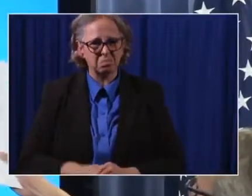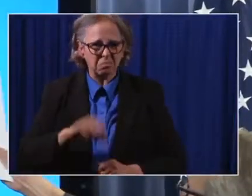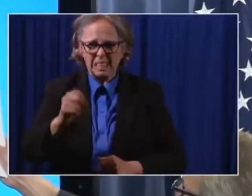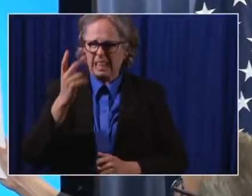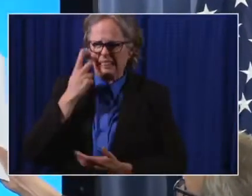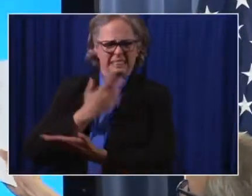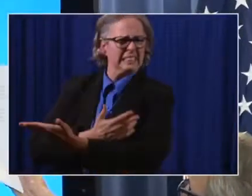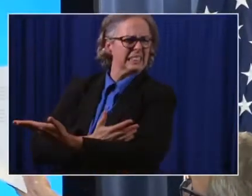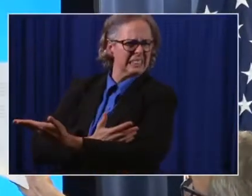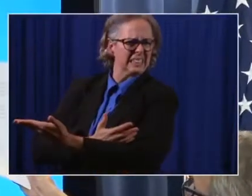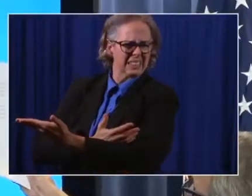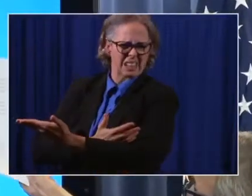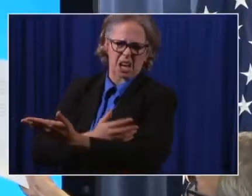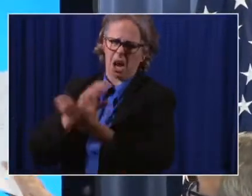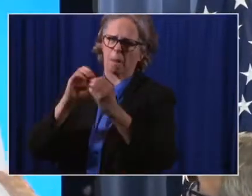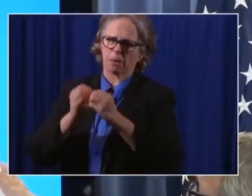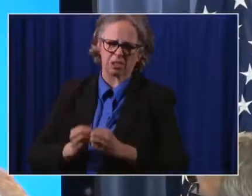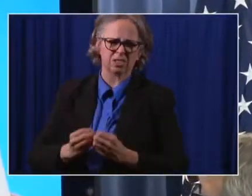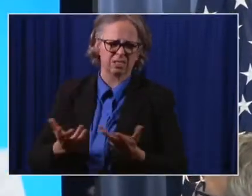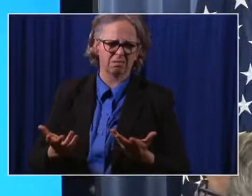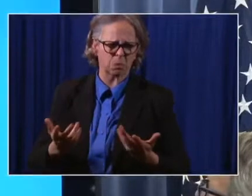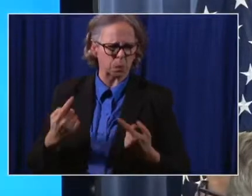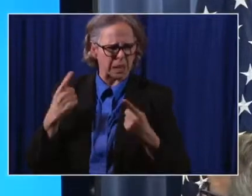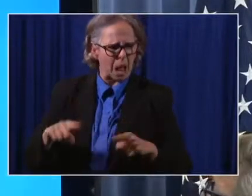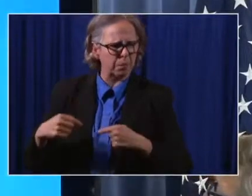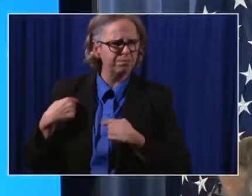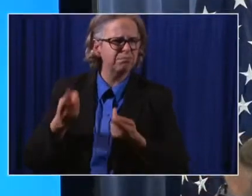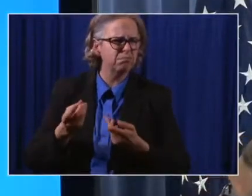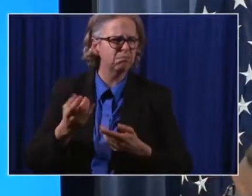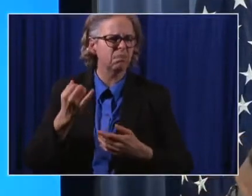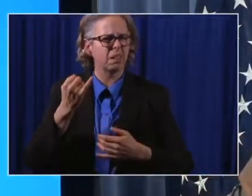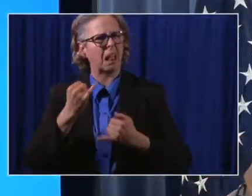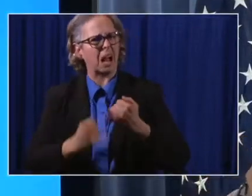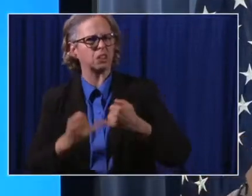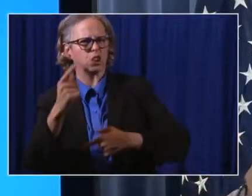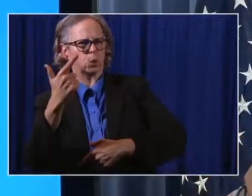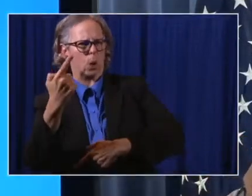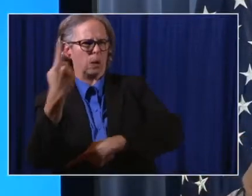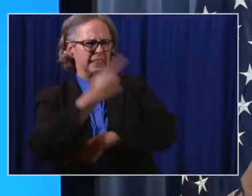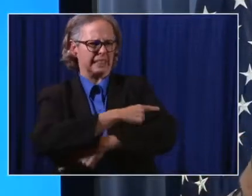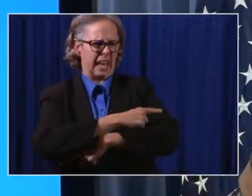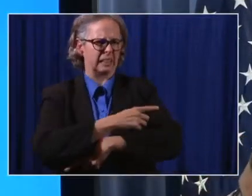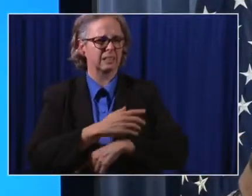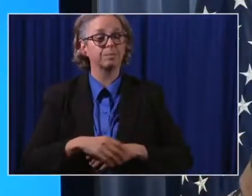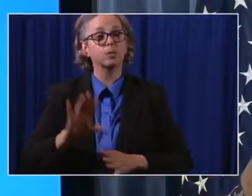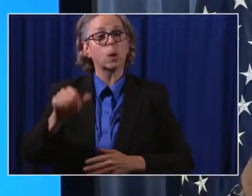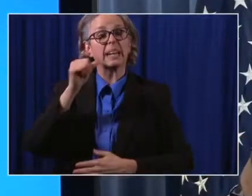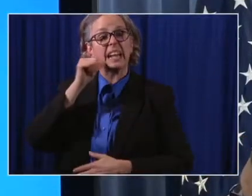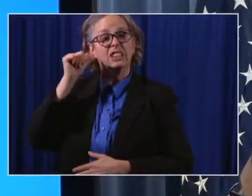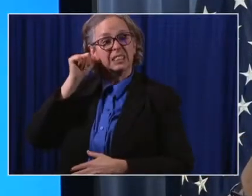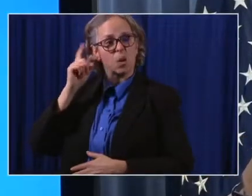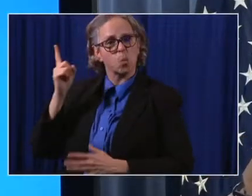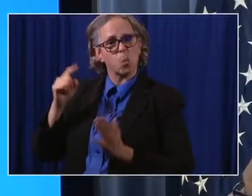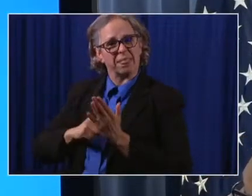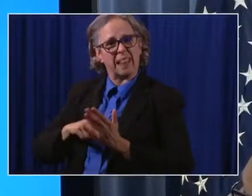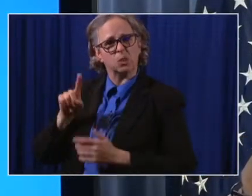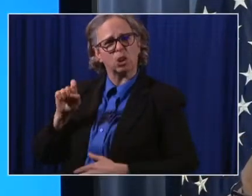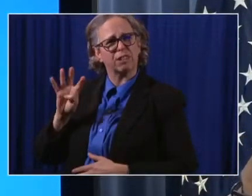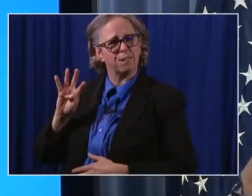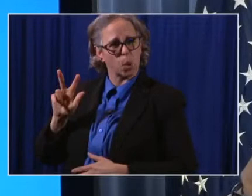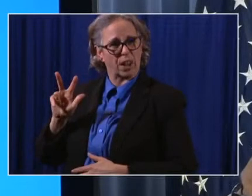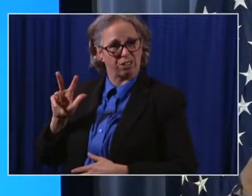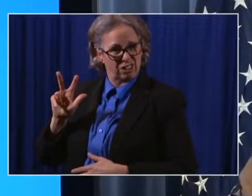what's happened with our cases in the last 21 days. Yesterday, 1,143 cases.